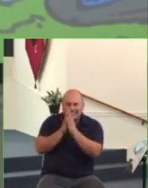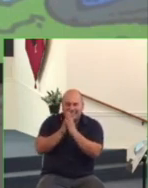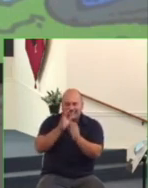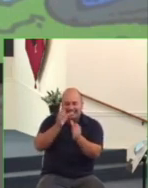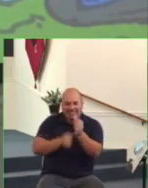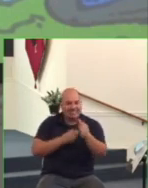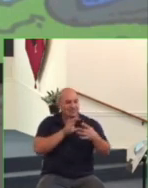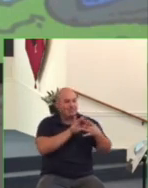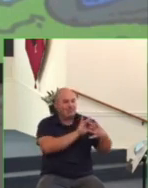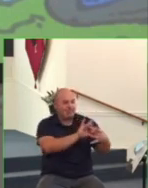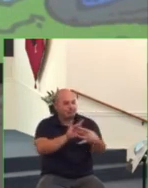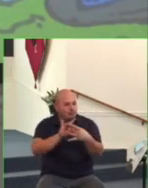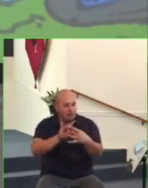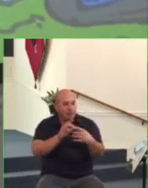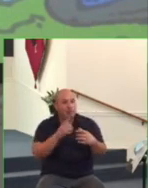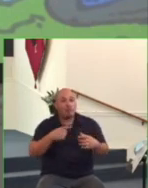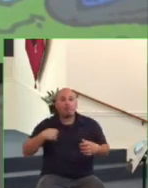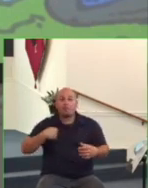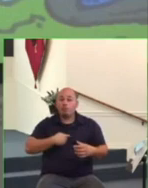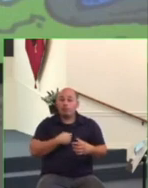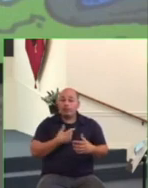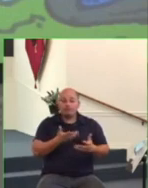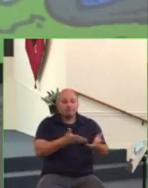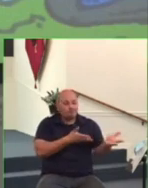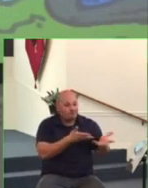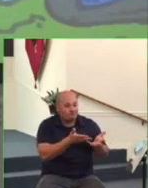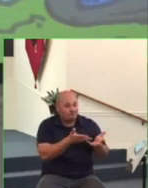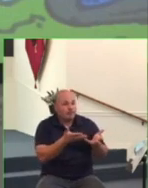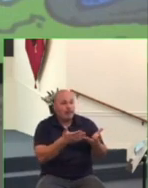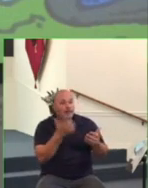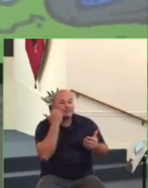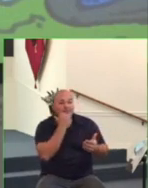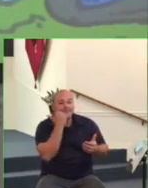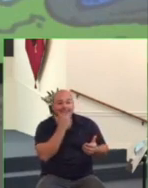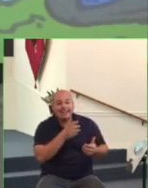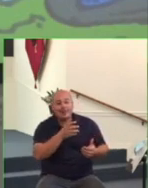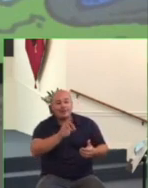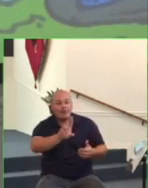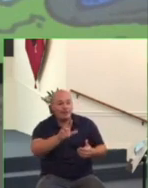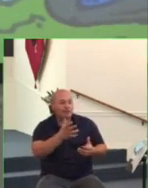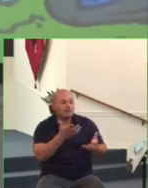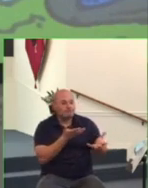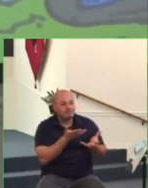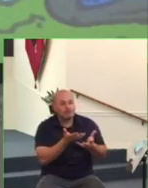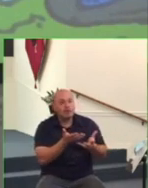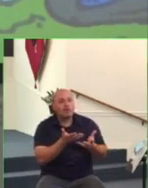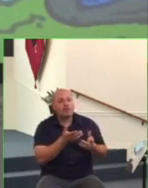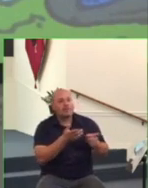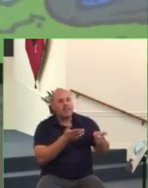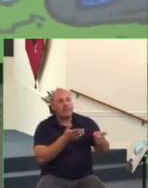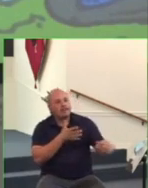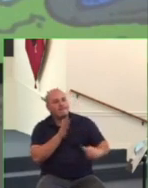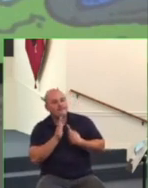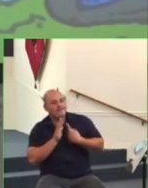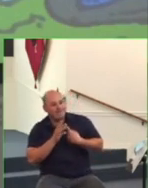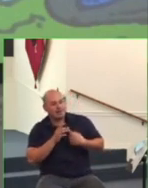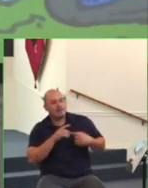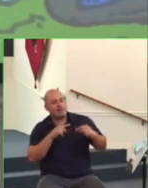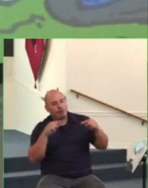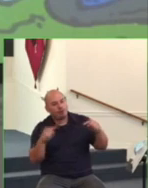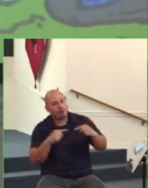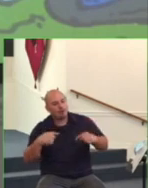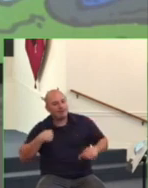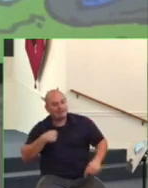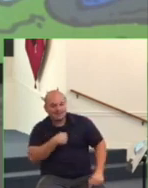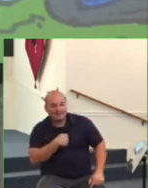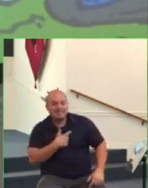do us harm or they frighten us or they oppose us, that we may respond to them in the way that Jesus would. Lord, teach